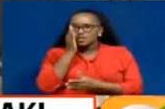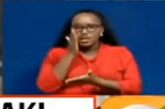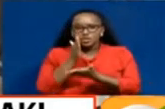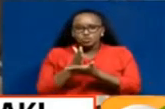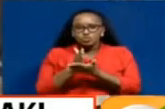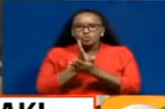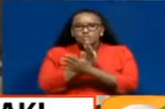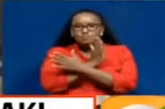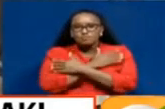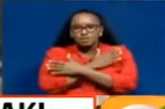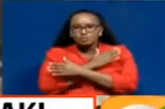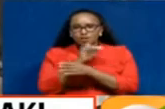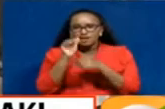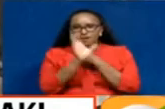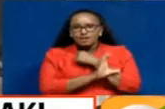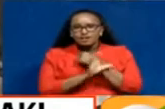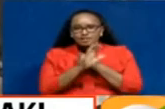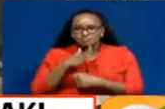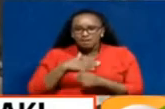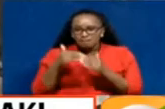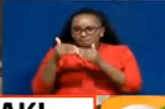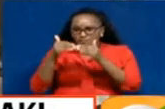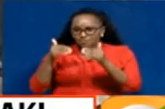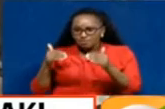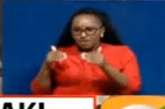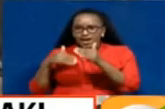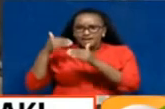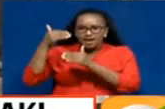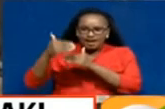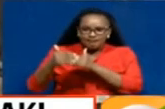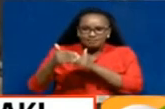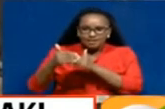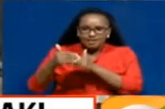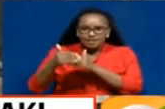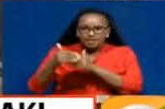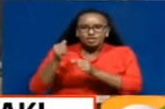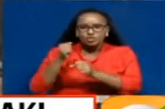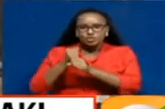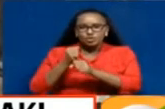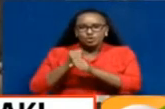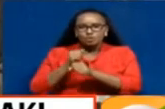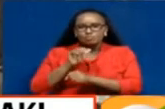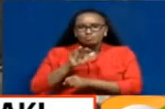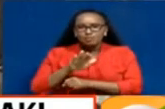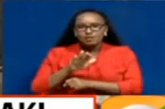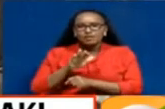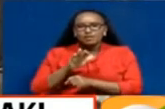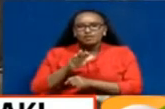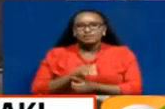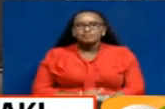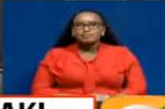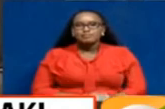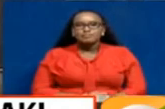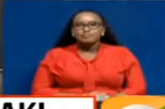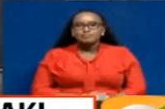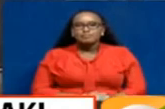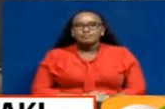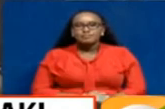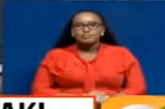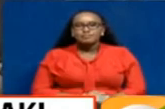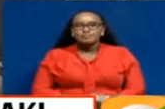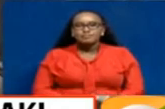friend of Ethiopia before and after assumption to the presidency, his assumption to